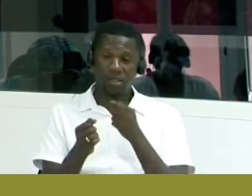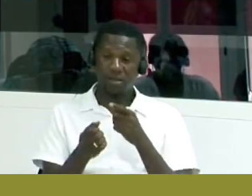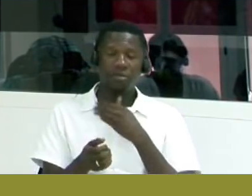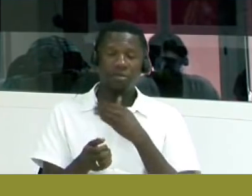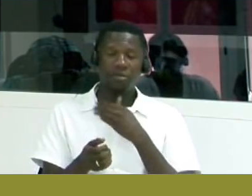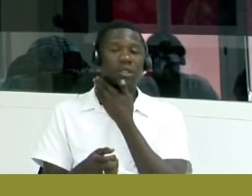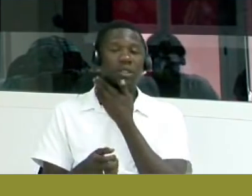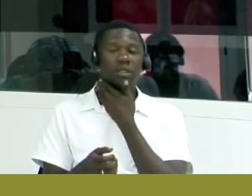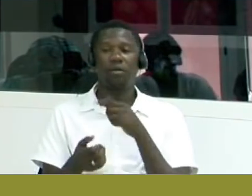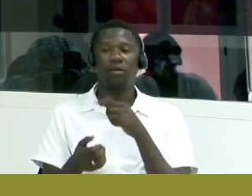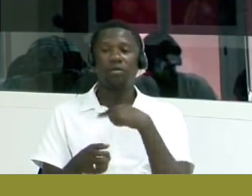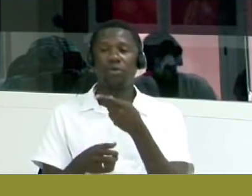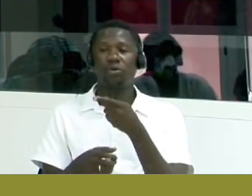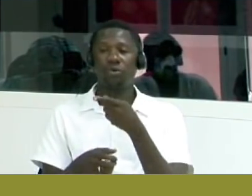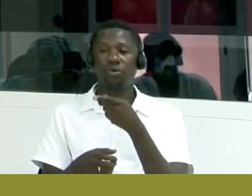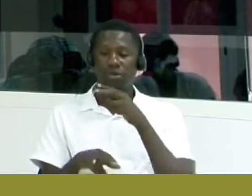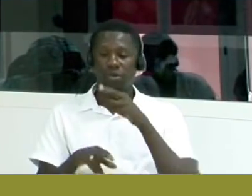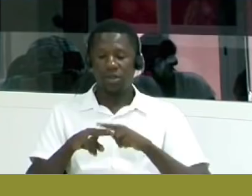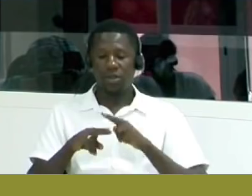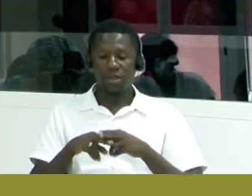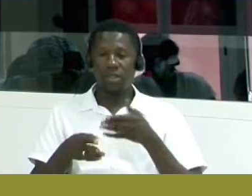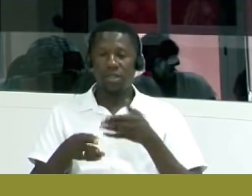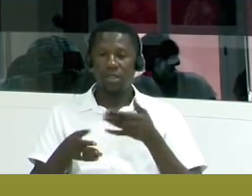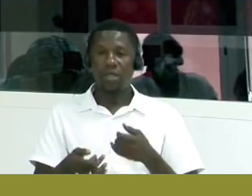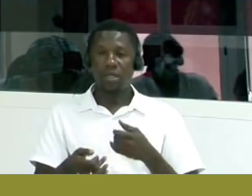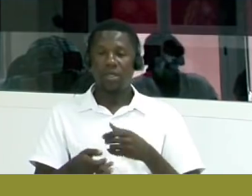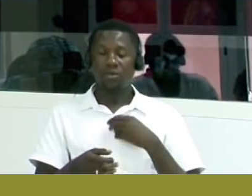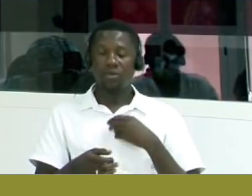easy for you sitting here to say,